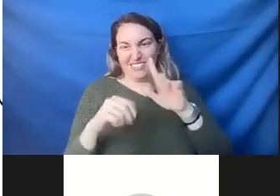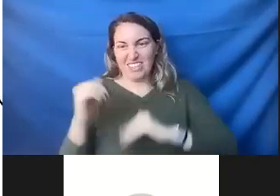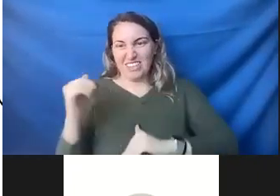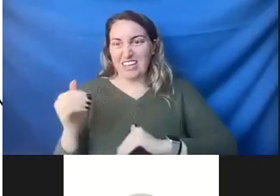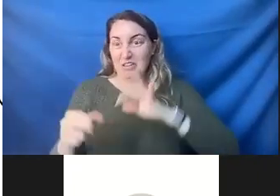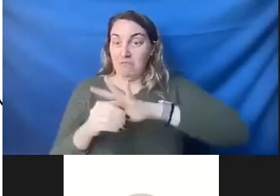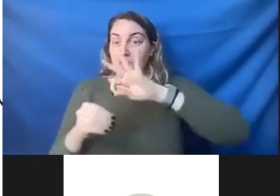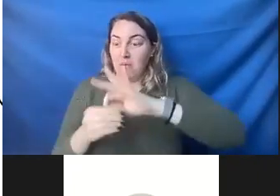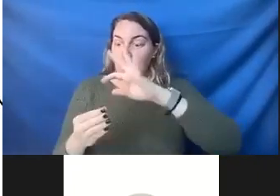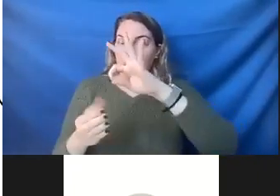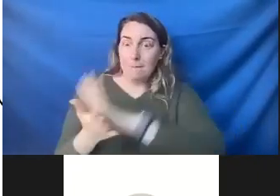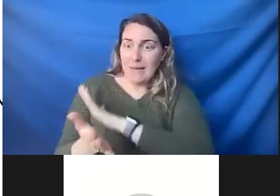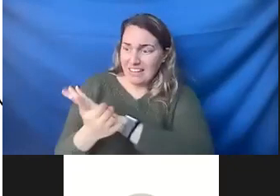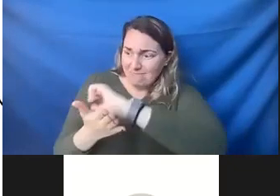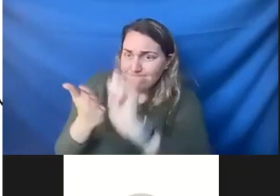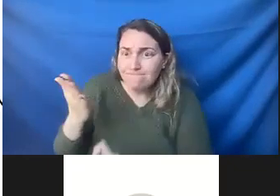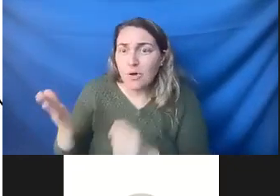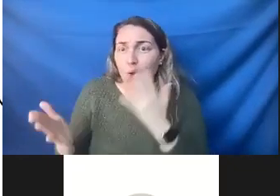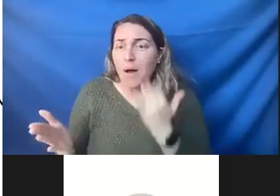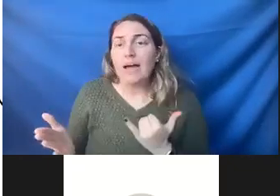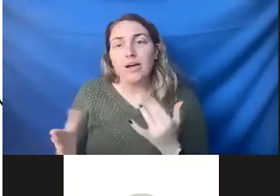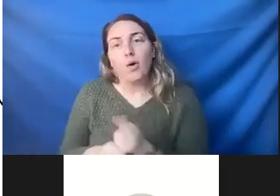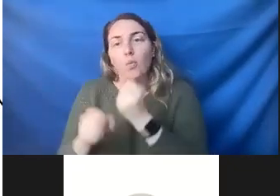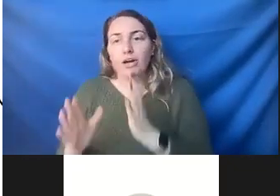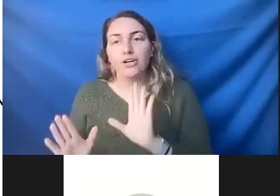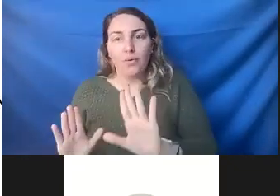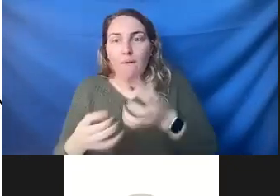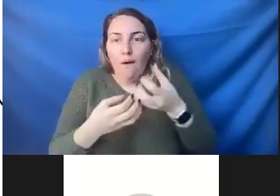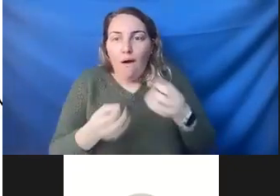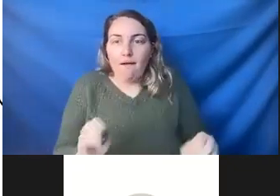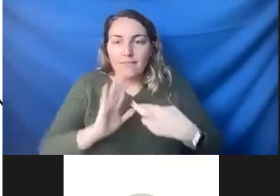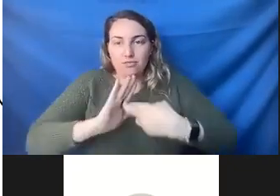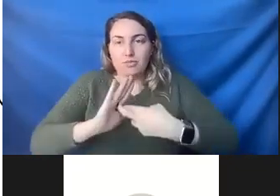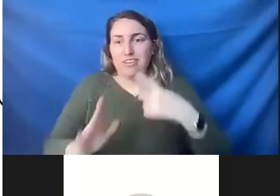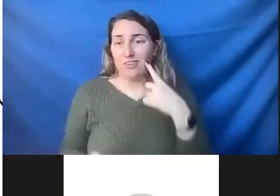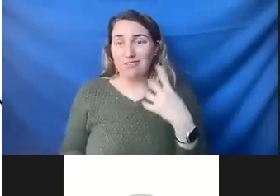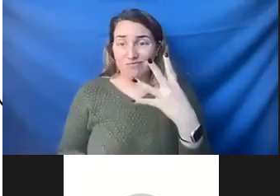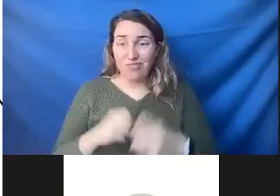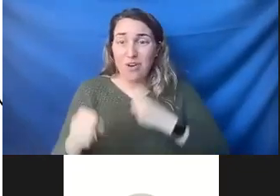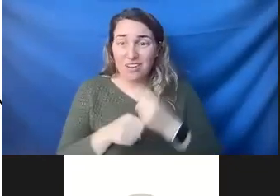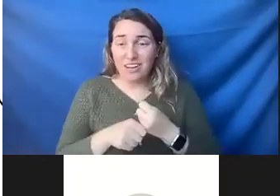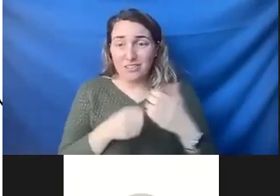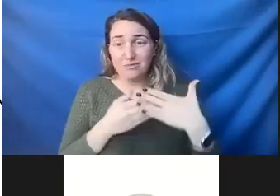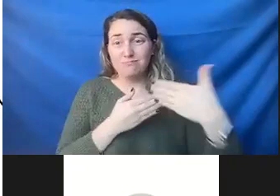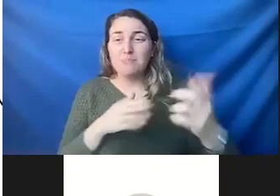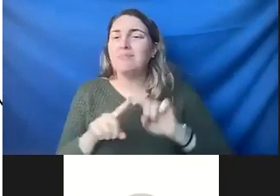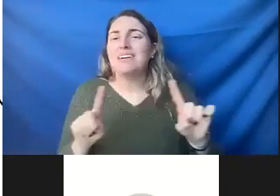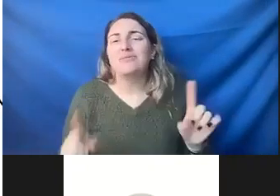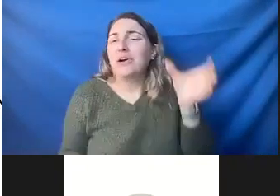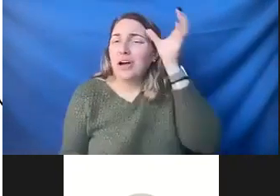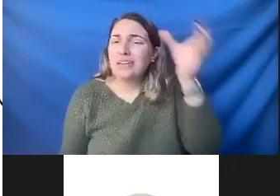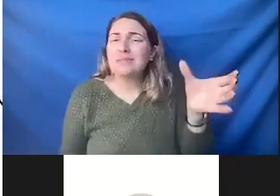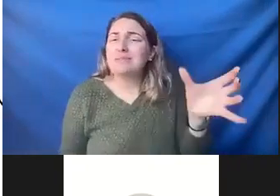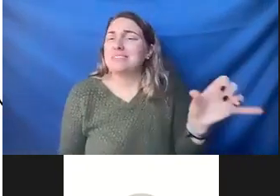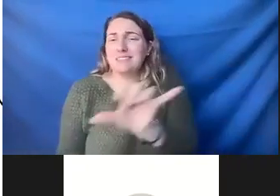ballot, because the winner will be your representative in office for, the next 4 years. But the concept is similar.